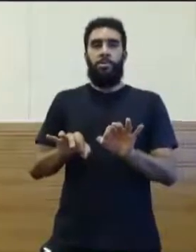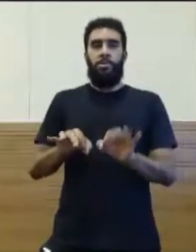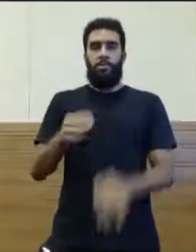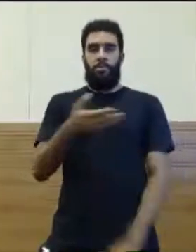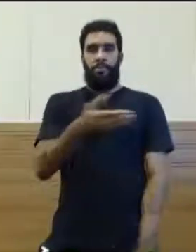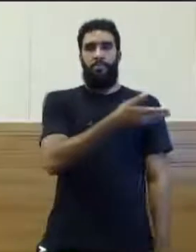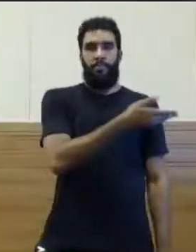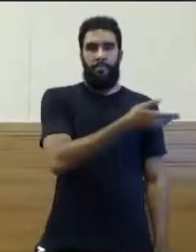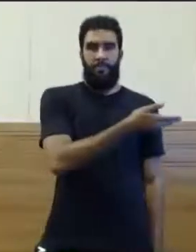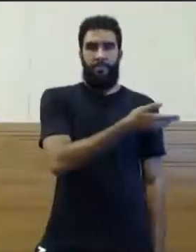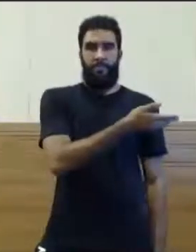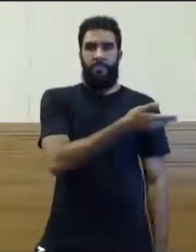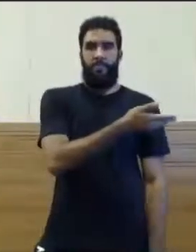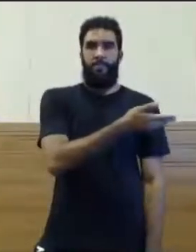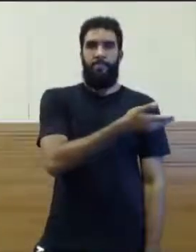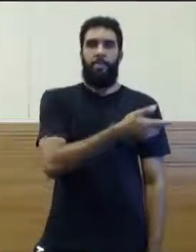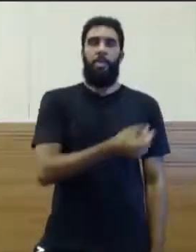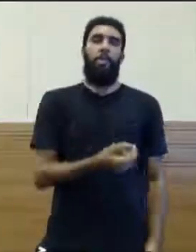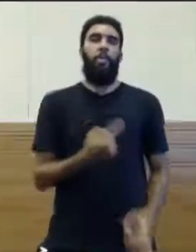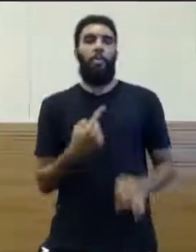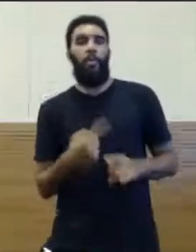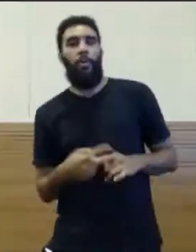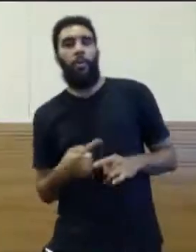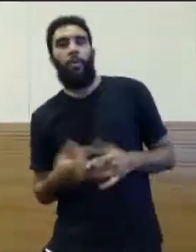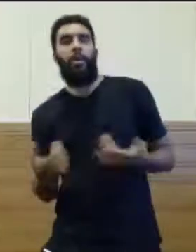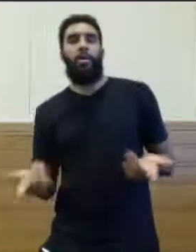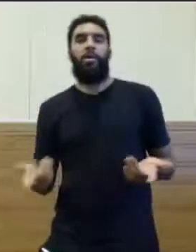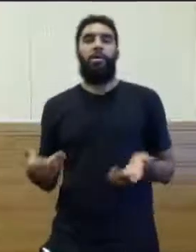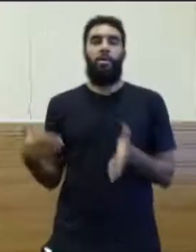so ways to transmit the message, and is set up